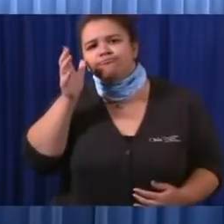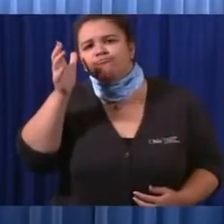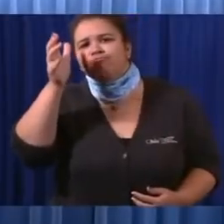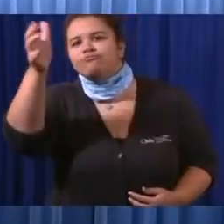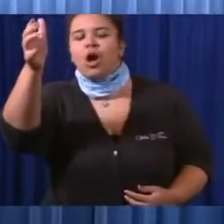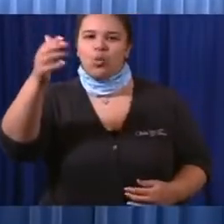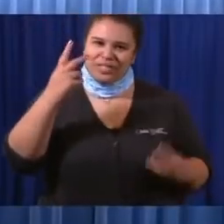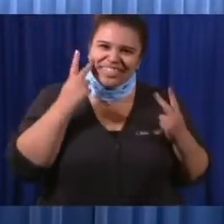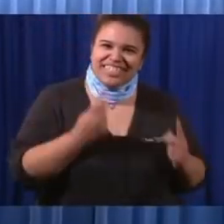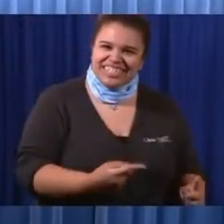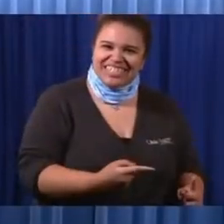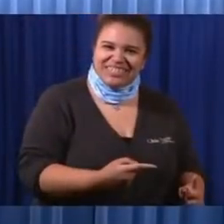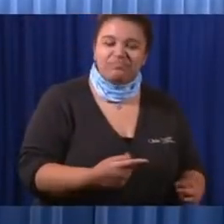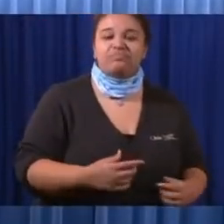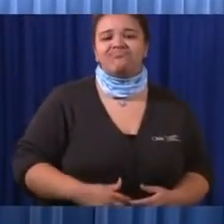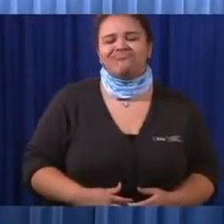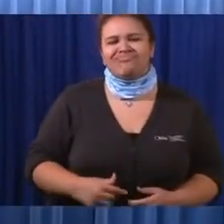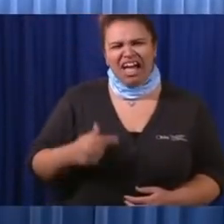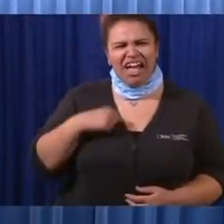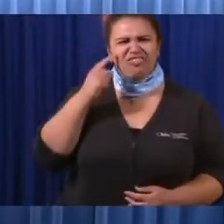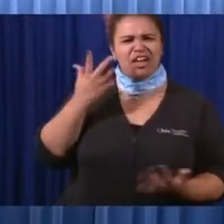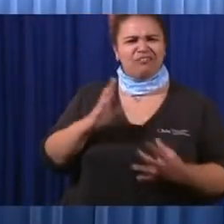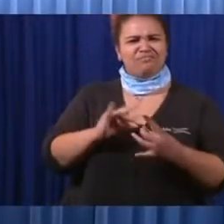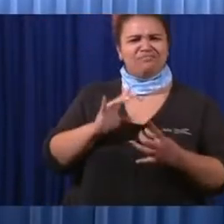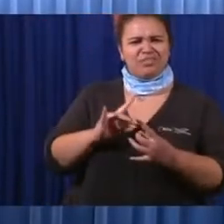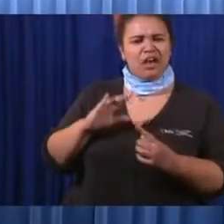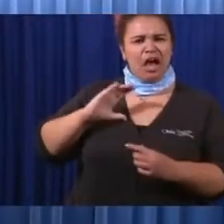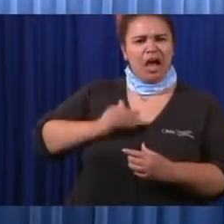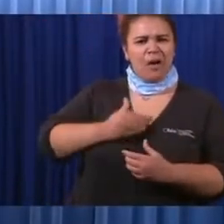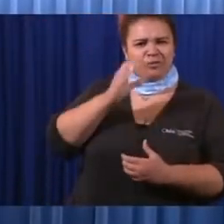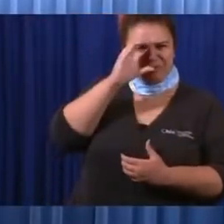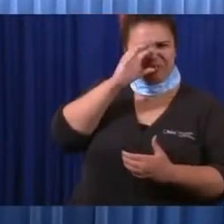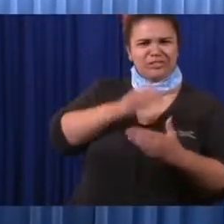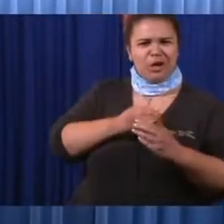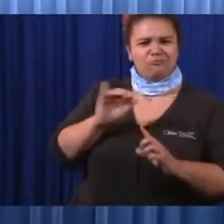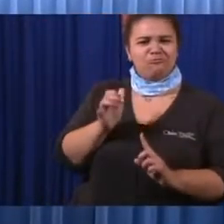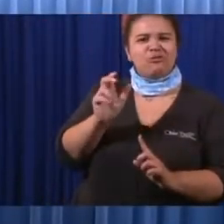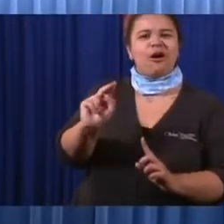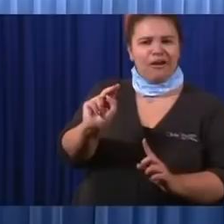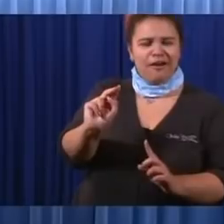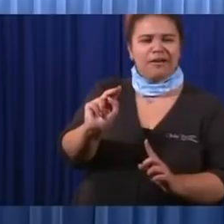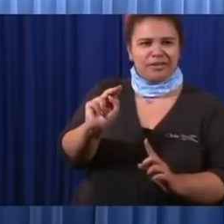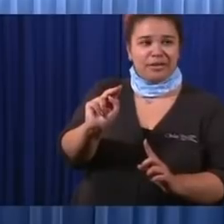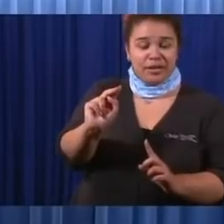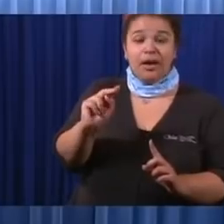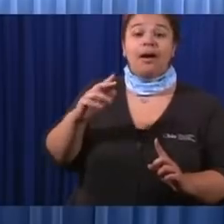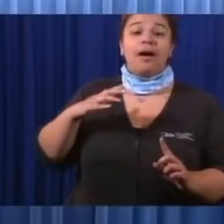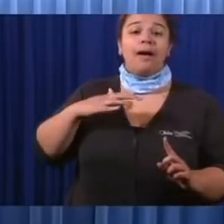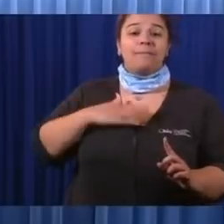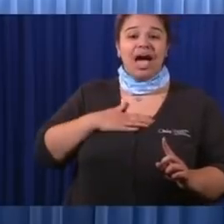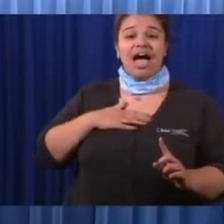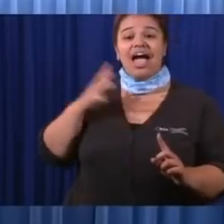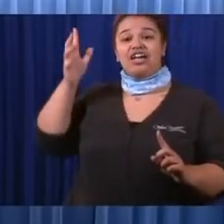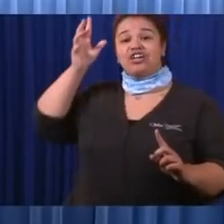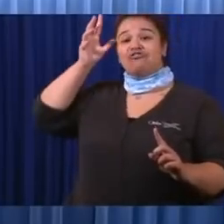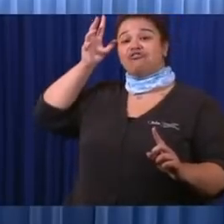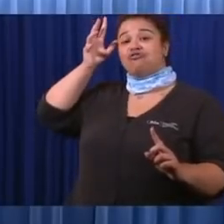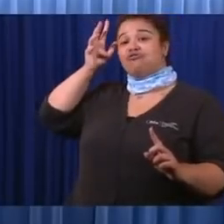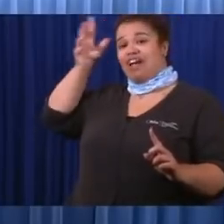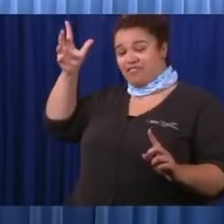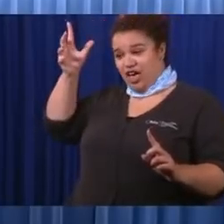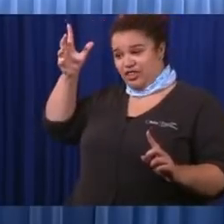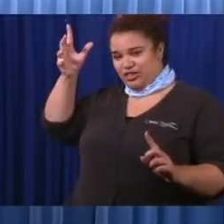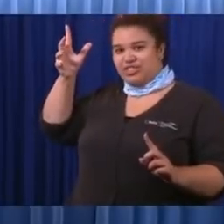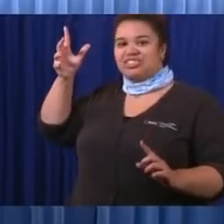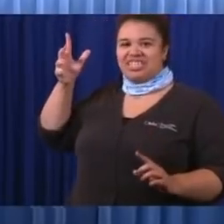you, our son John, my 2 grandfathers' great grandson, tapped some of those